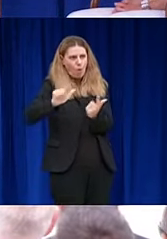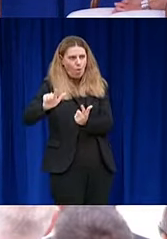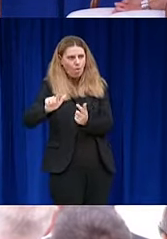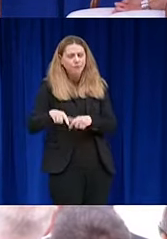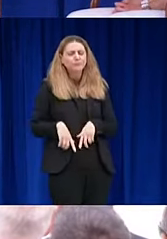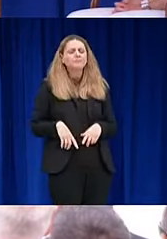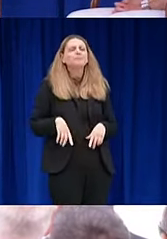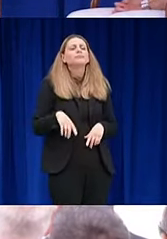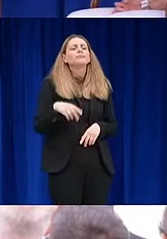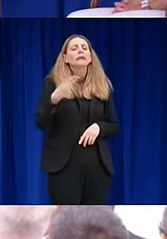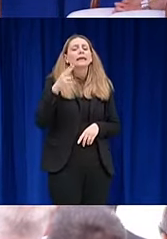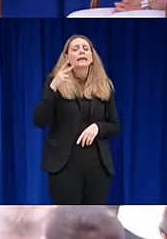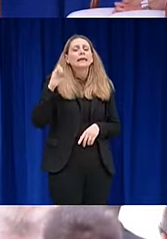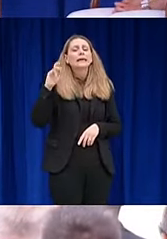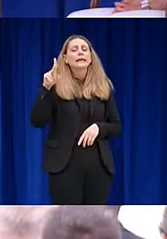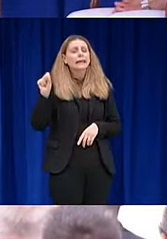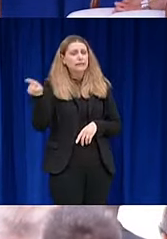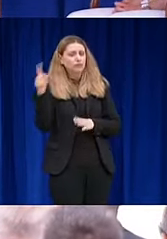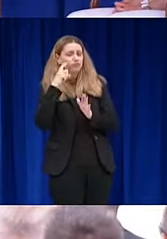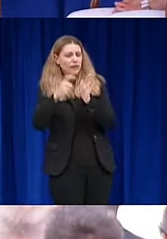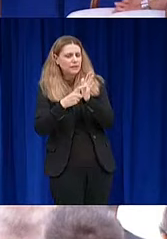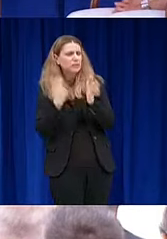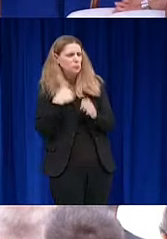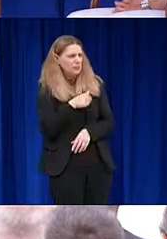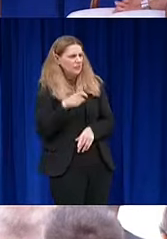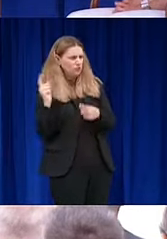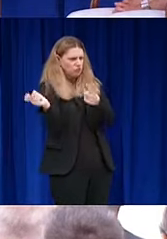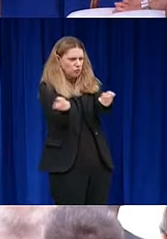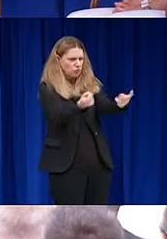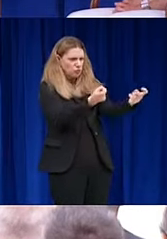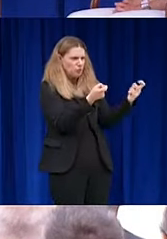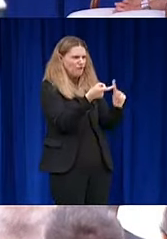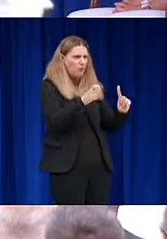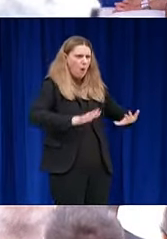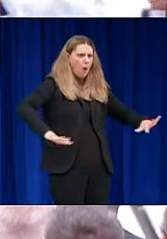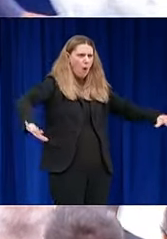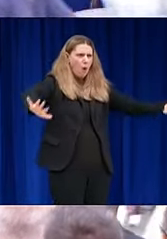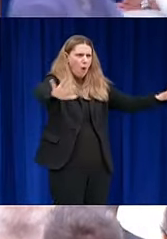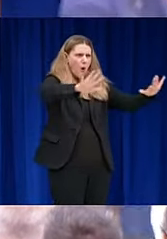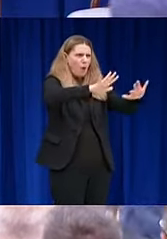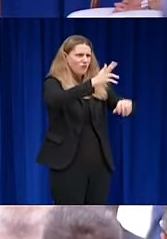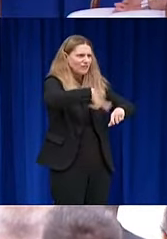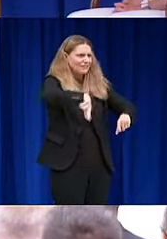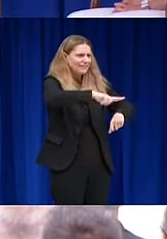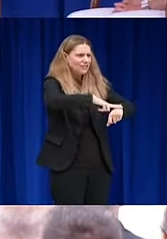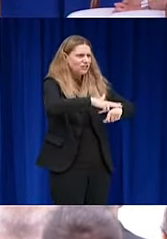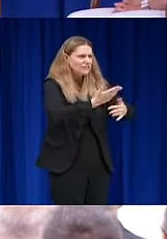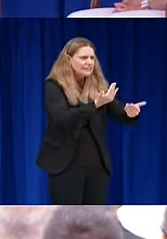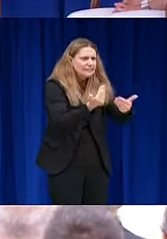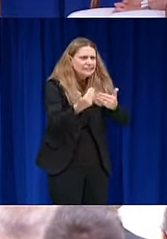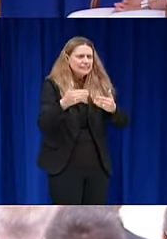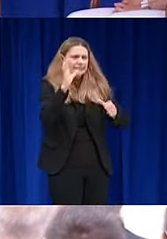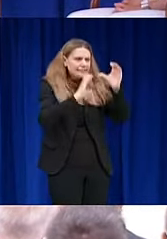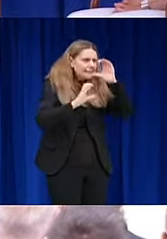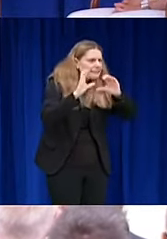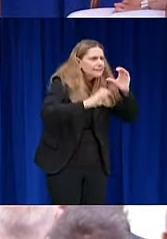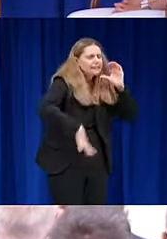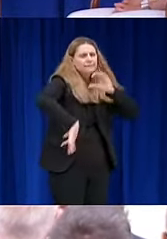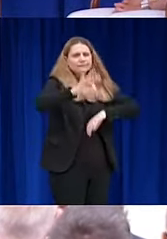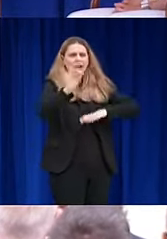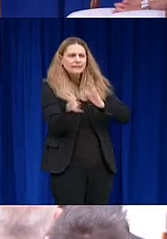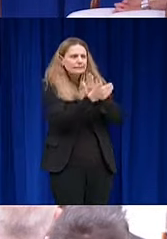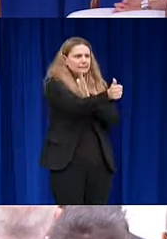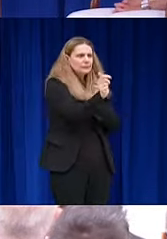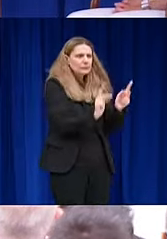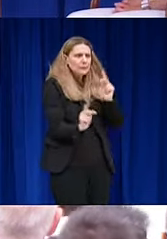acknowledged, we need to recruit from the breadth and depth of our nation to find talented people like you with the